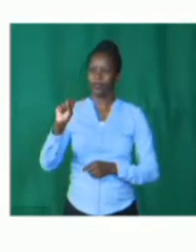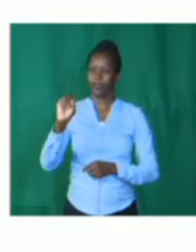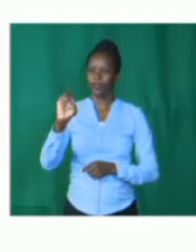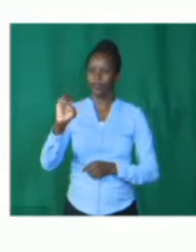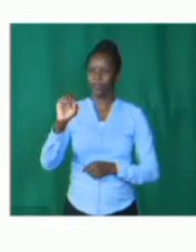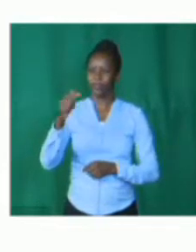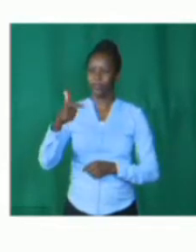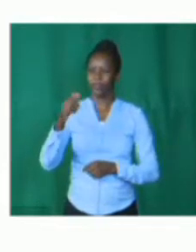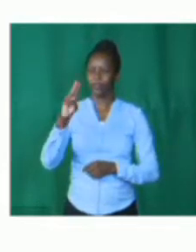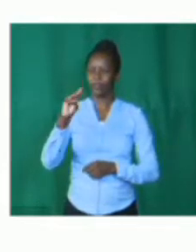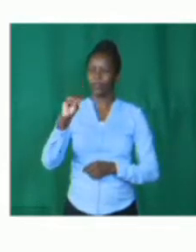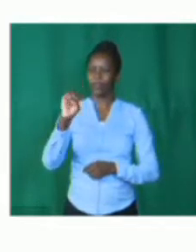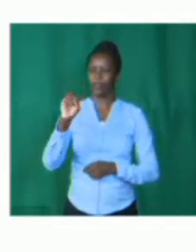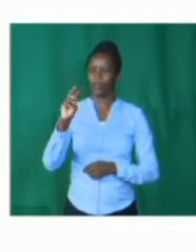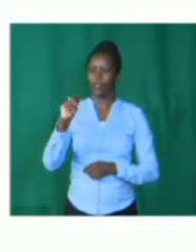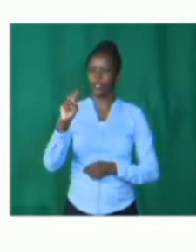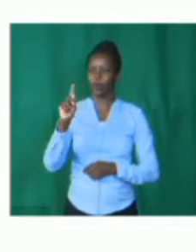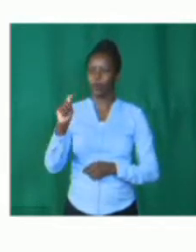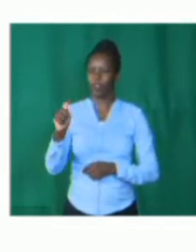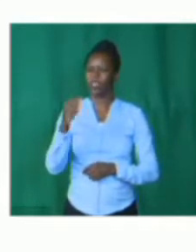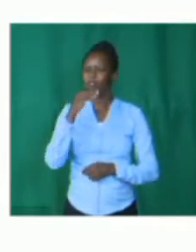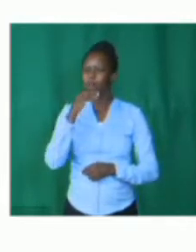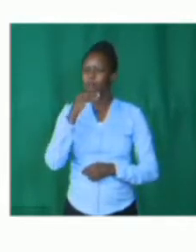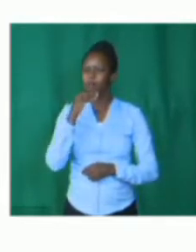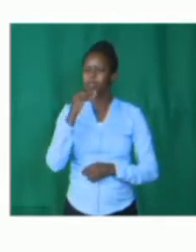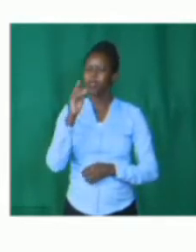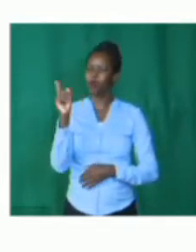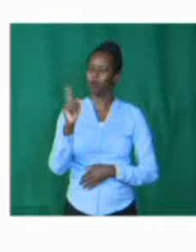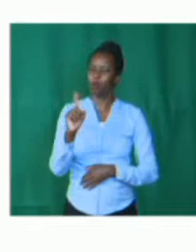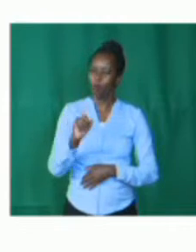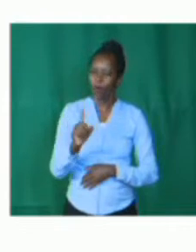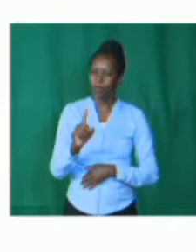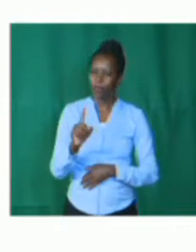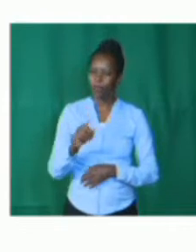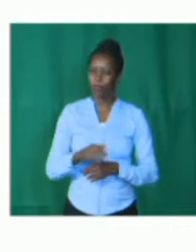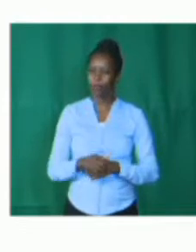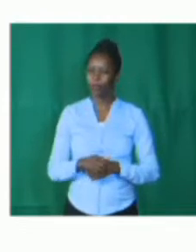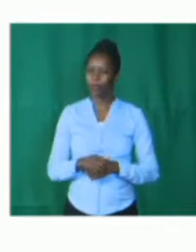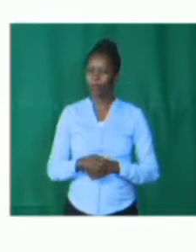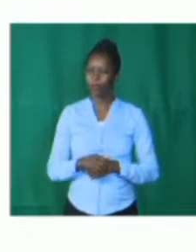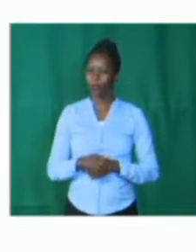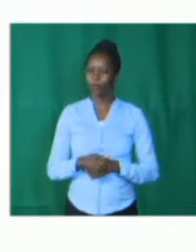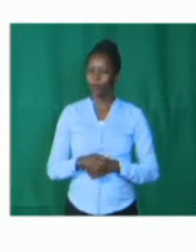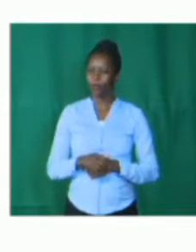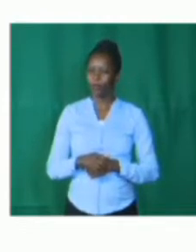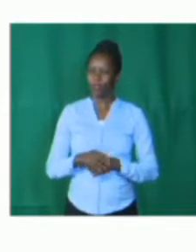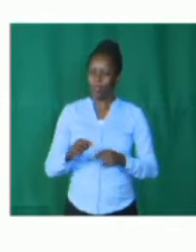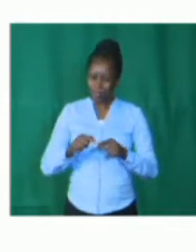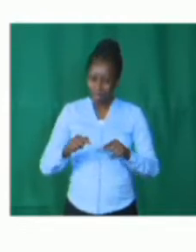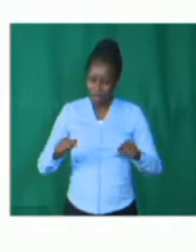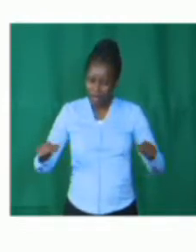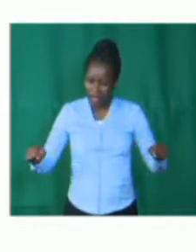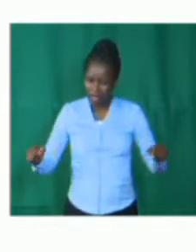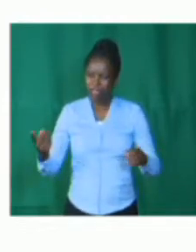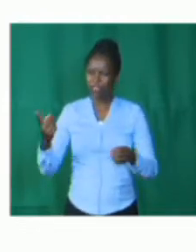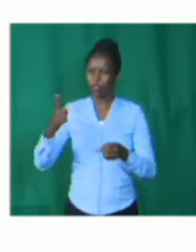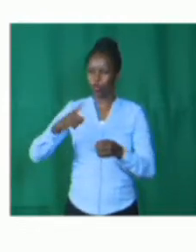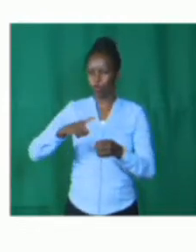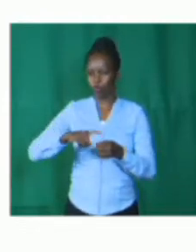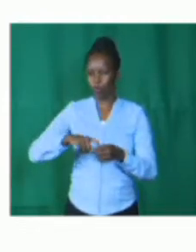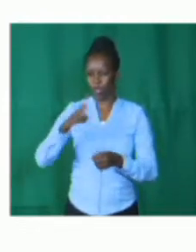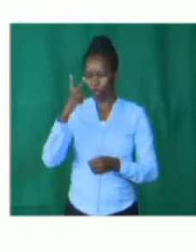line segment? A line segment is a line joining 2